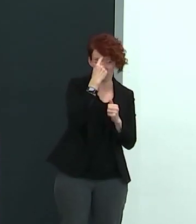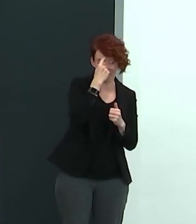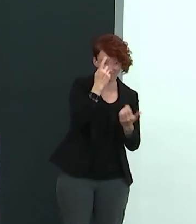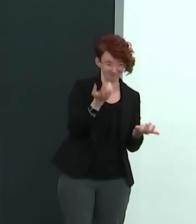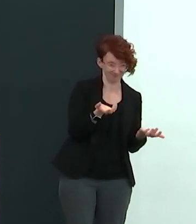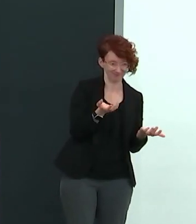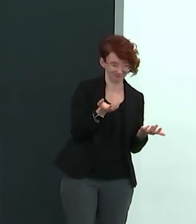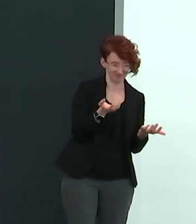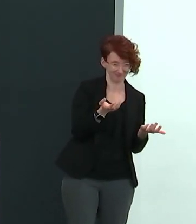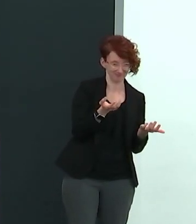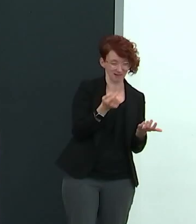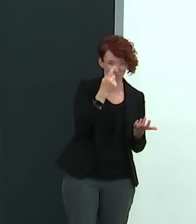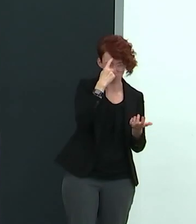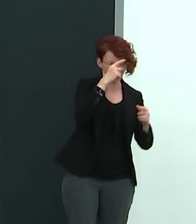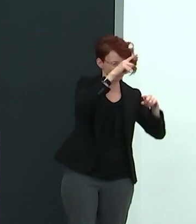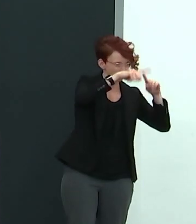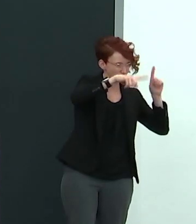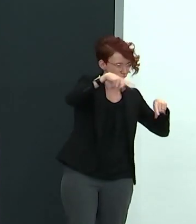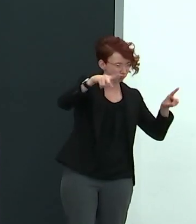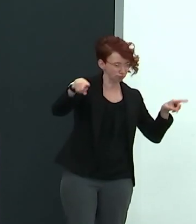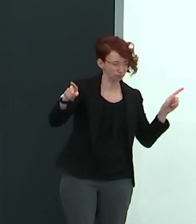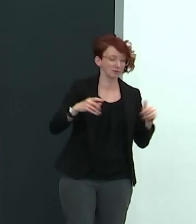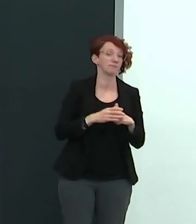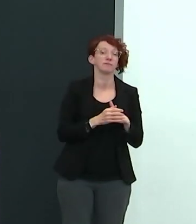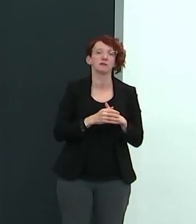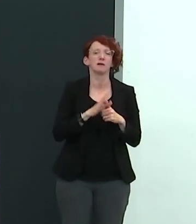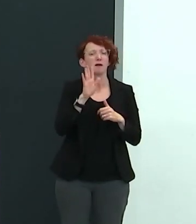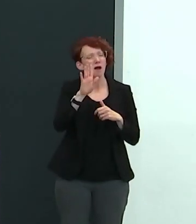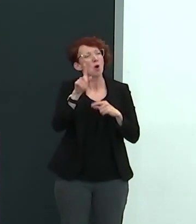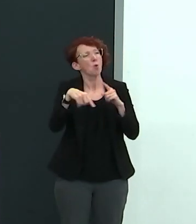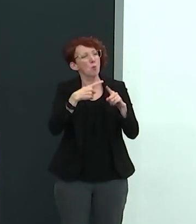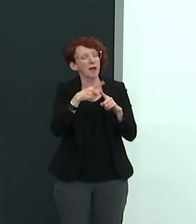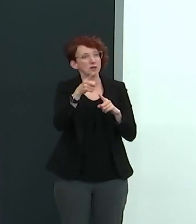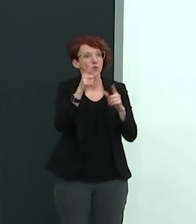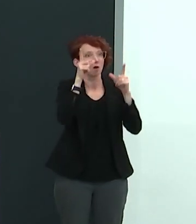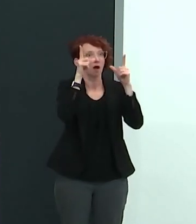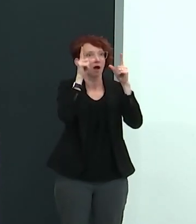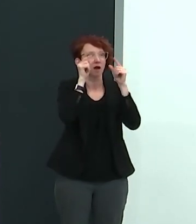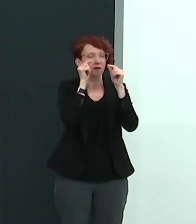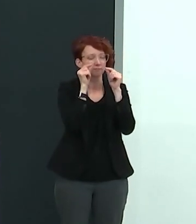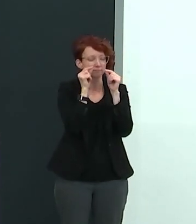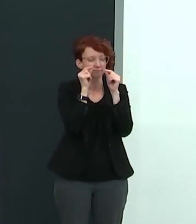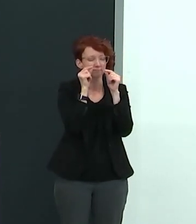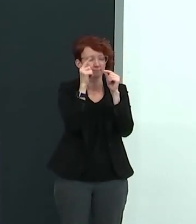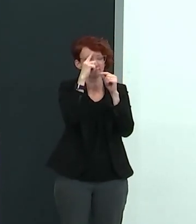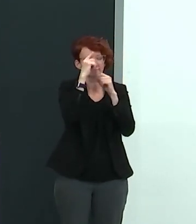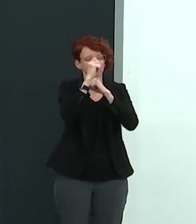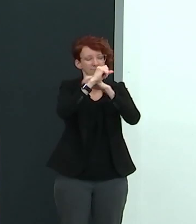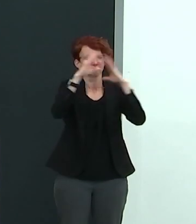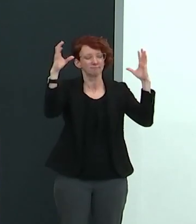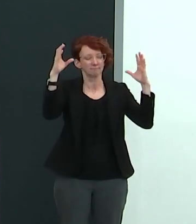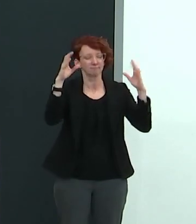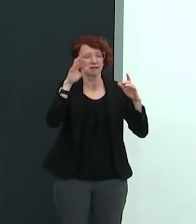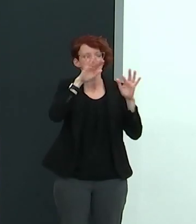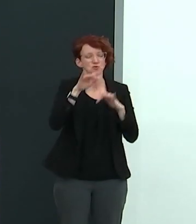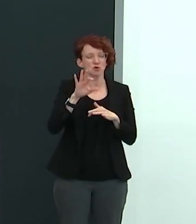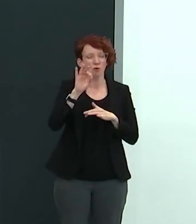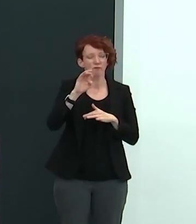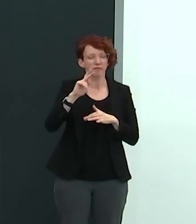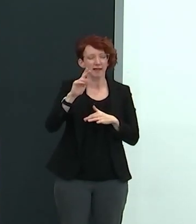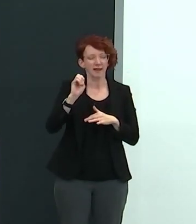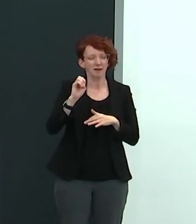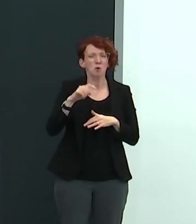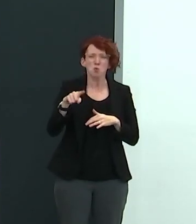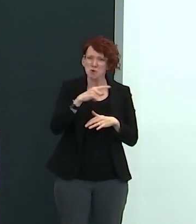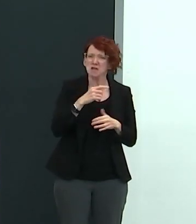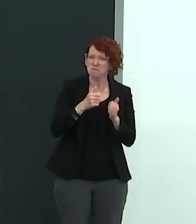yet, everybody, when you close your eyes and you picture a snowflake, we all kind of know what it looks like.